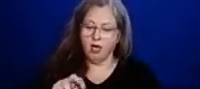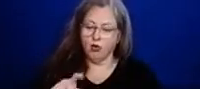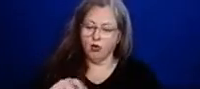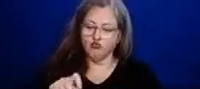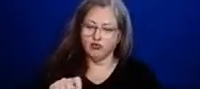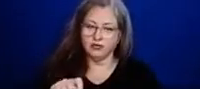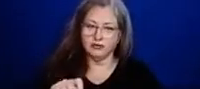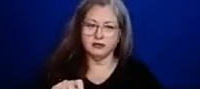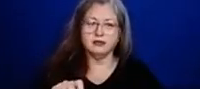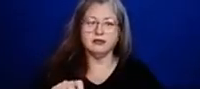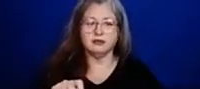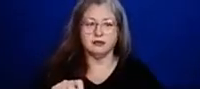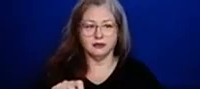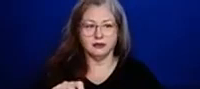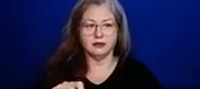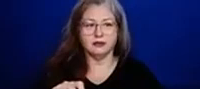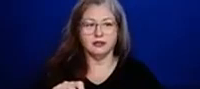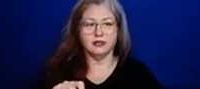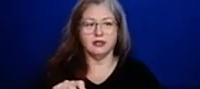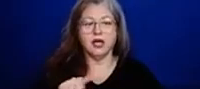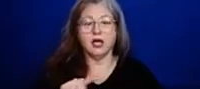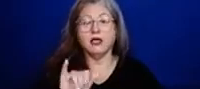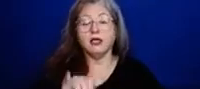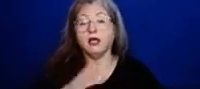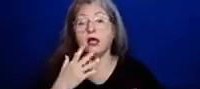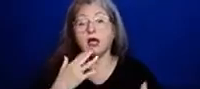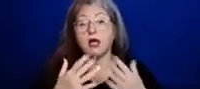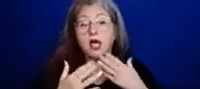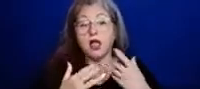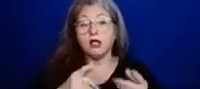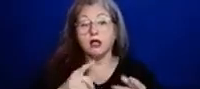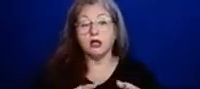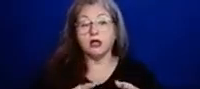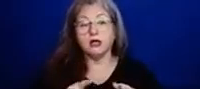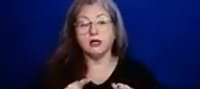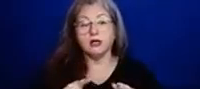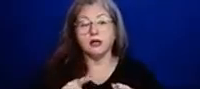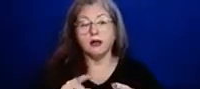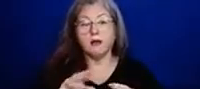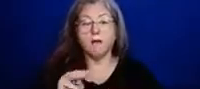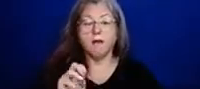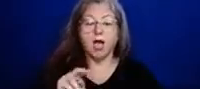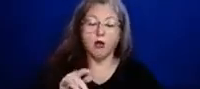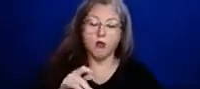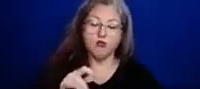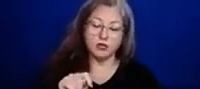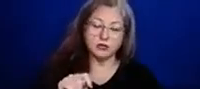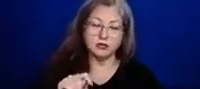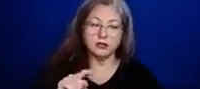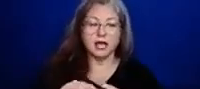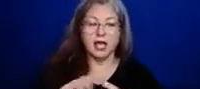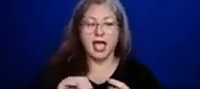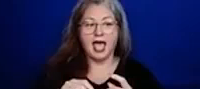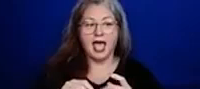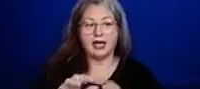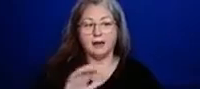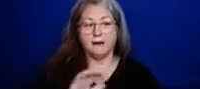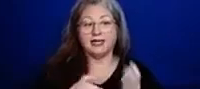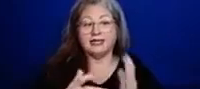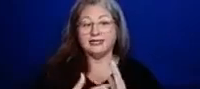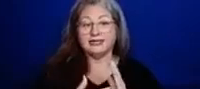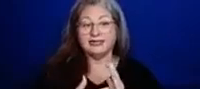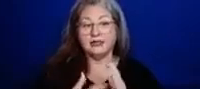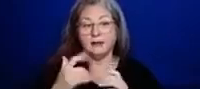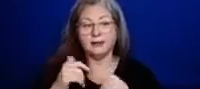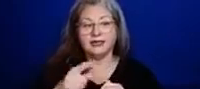talking, and the colored monoprints and Technica Mixta, because these